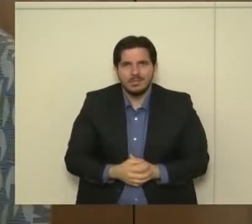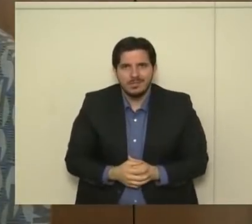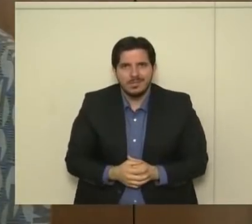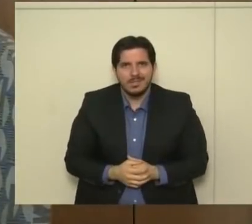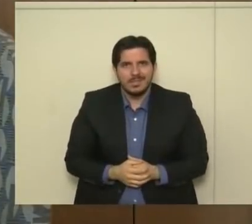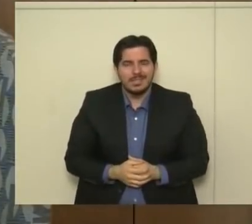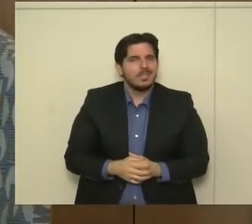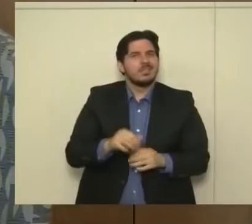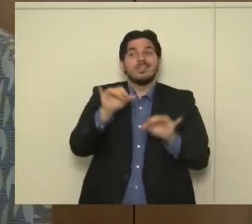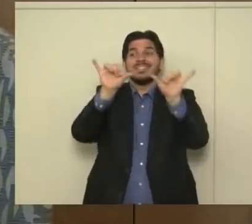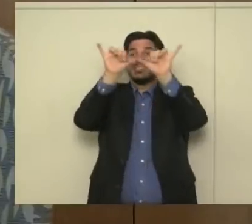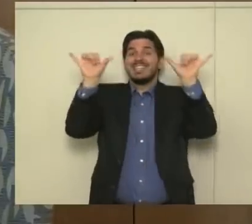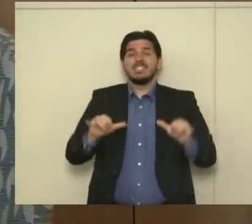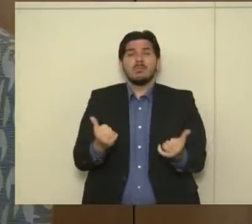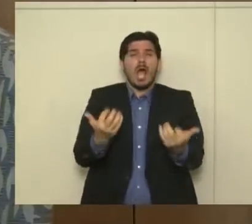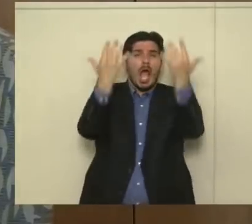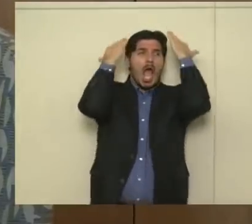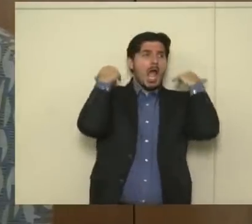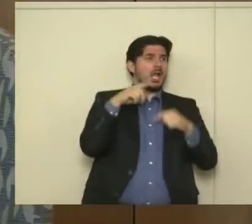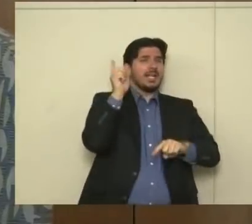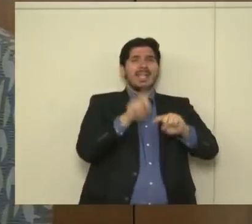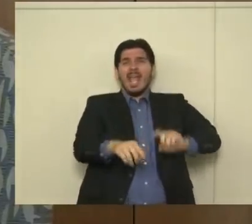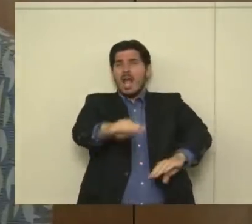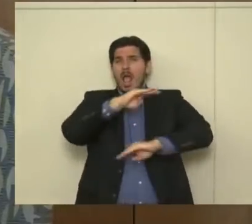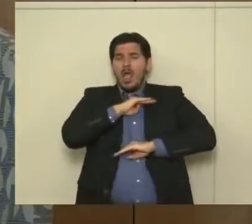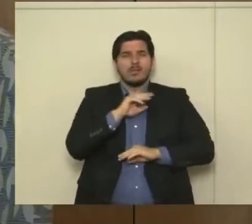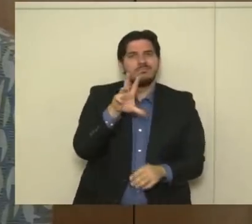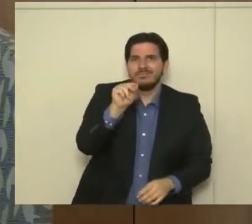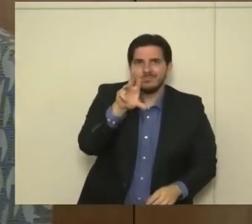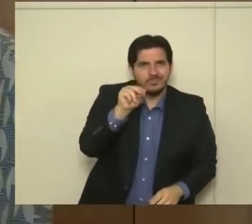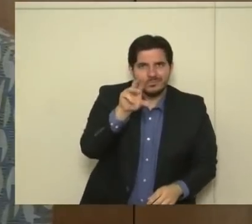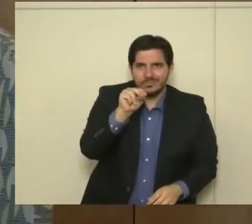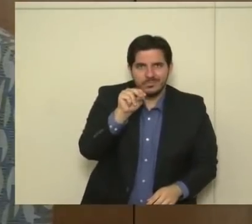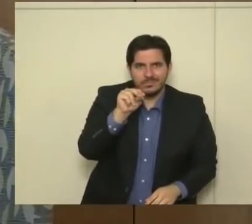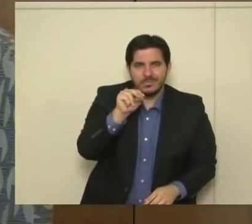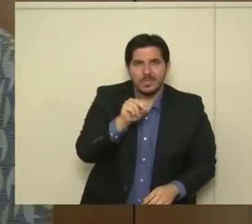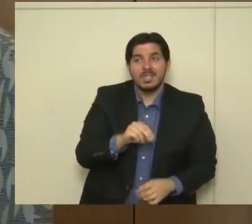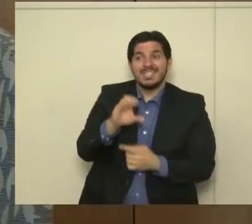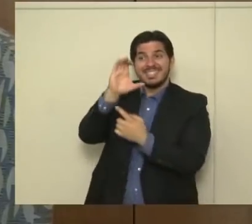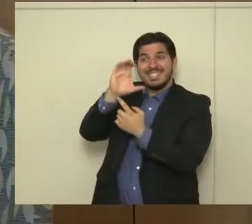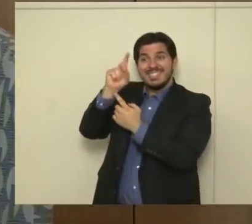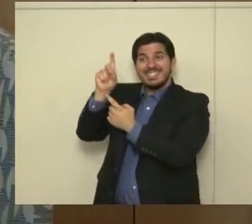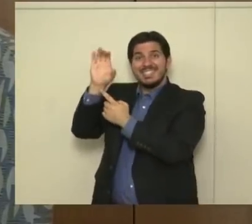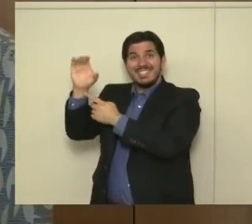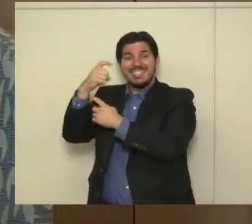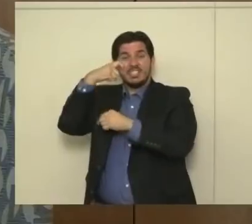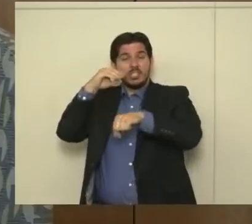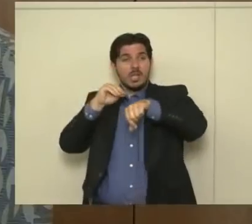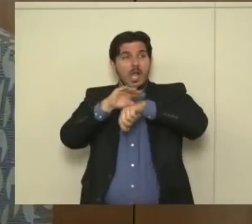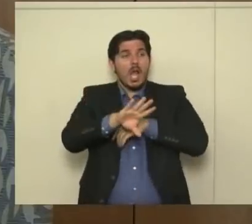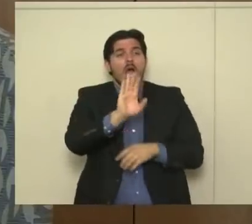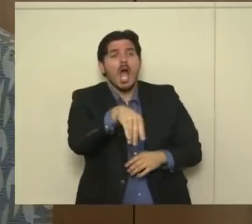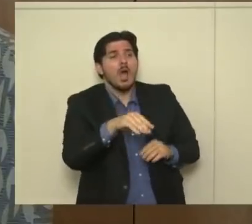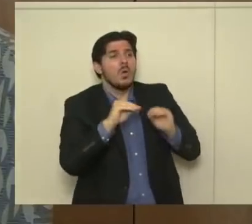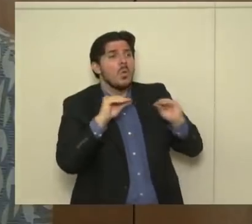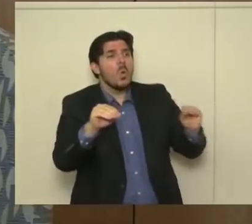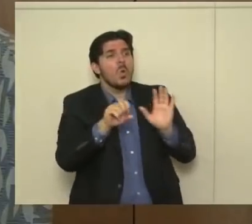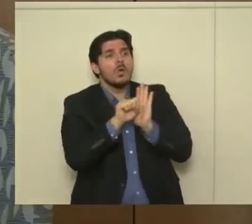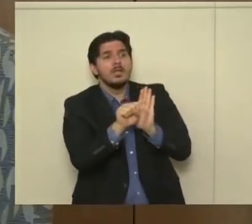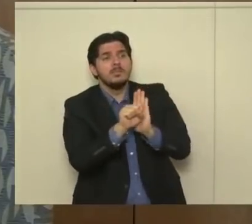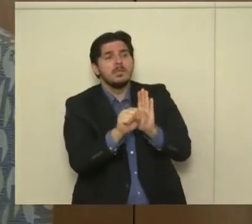We disagree with the first part of the CDC advice that asymptomatic individuals do not need to get